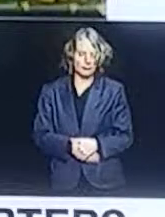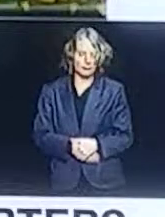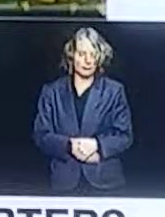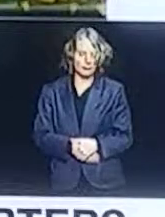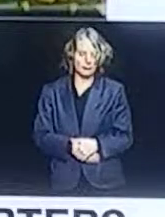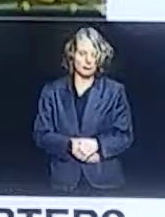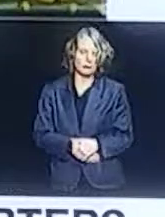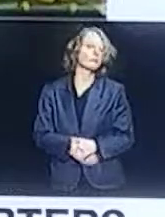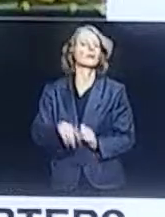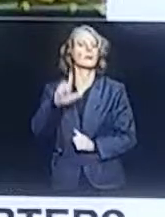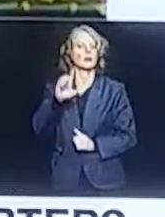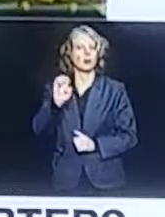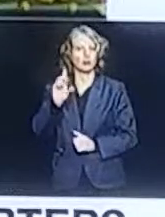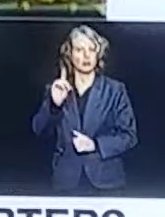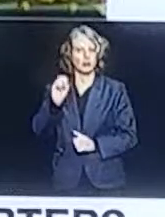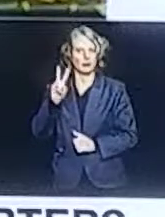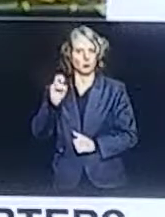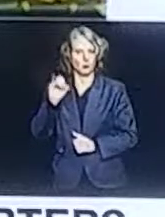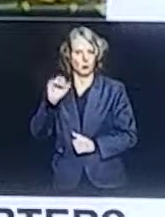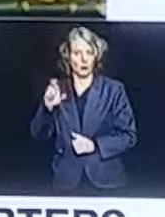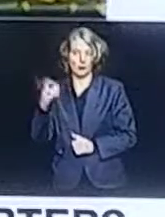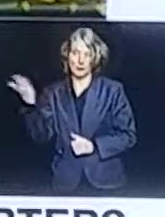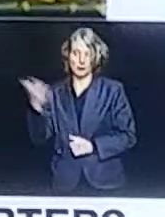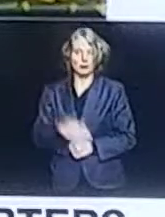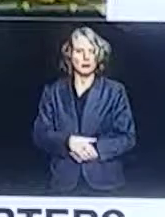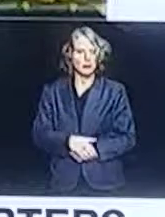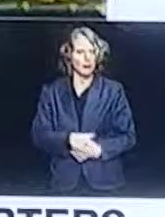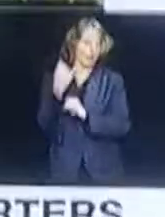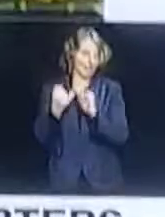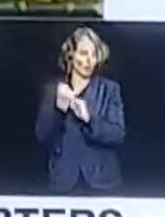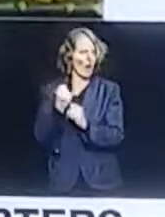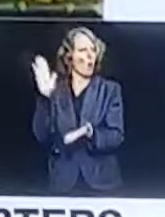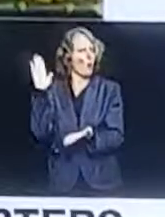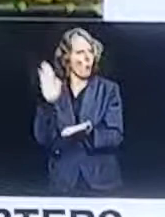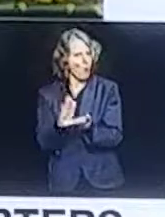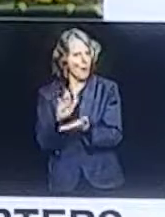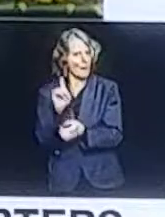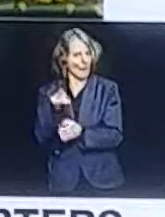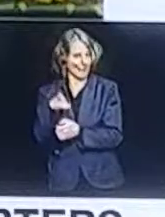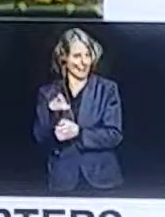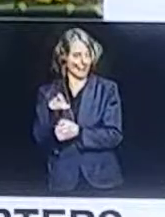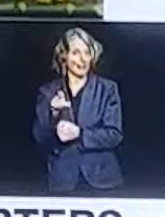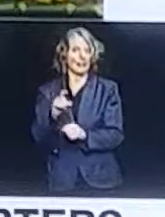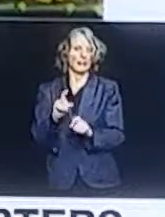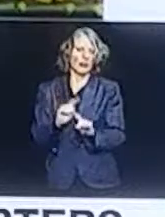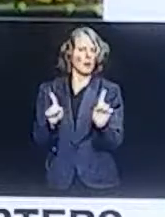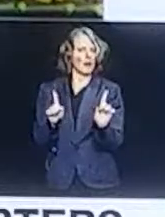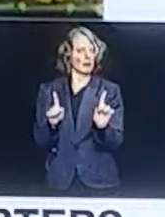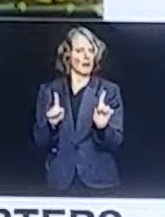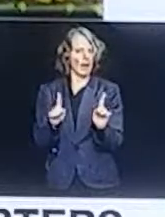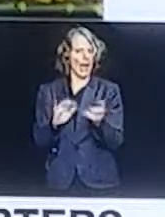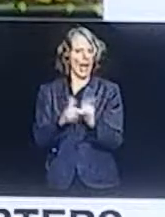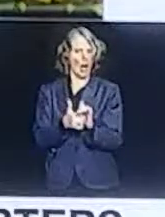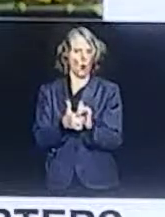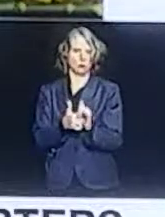Boris Proulx, Le Devoir. La parole est à vous. Bonjour, Monsieur Le Devoir. Really discourage people.